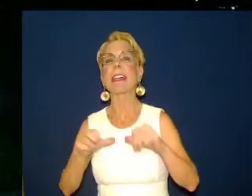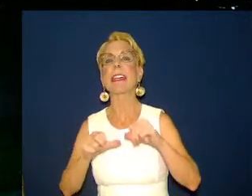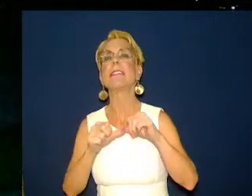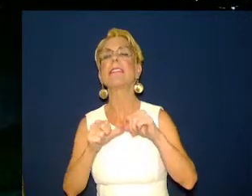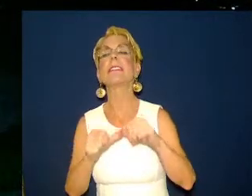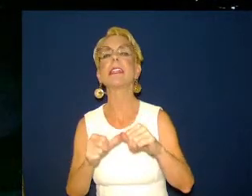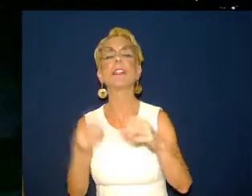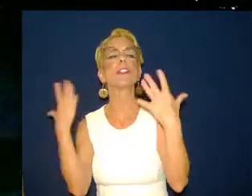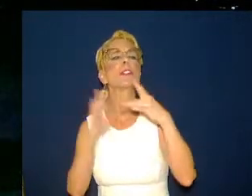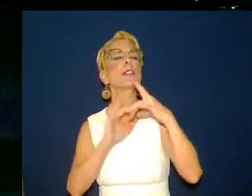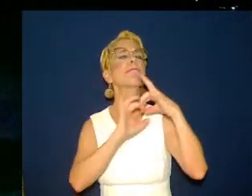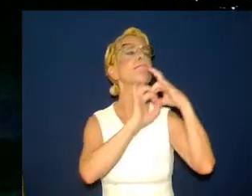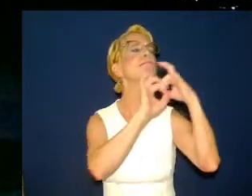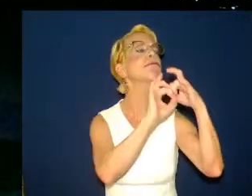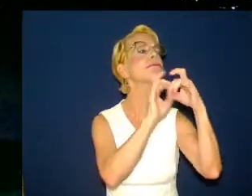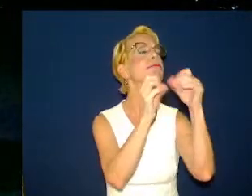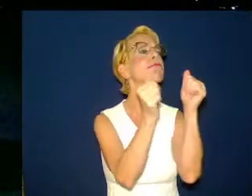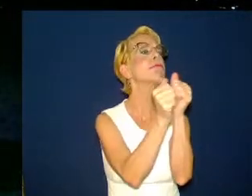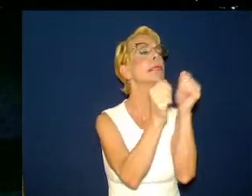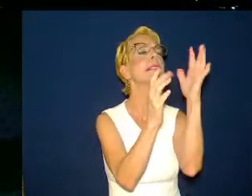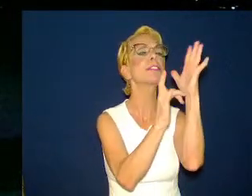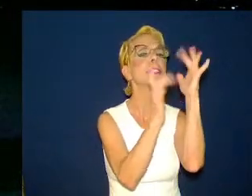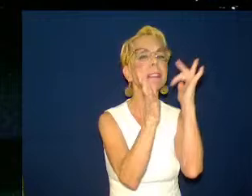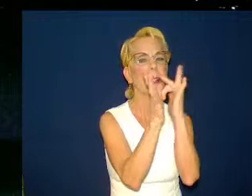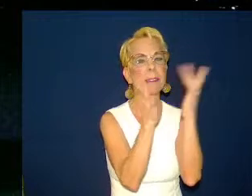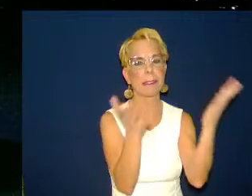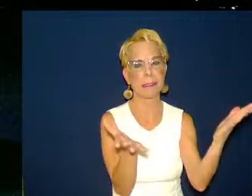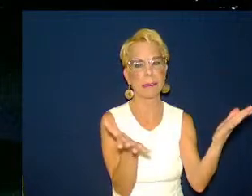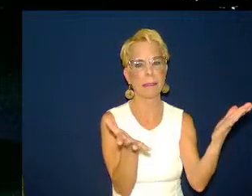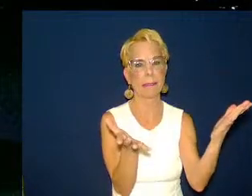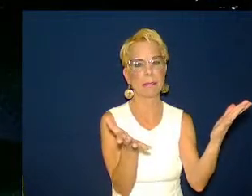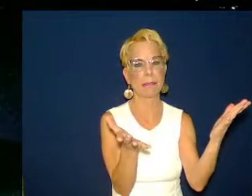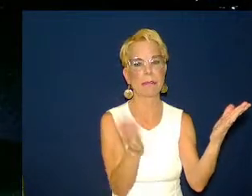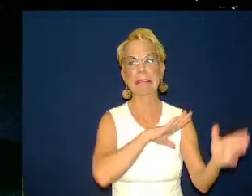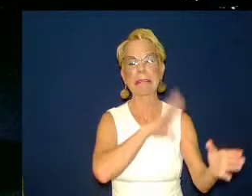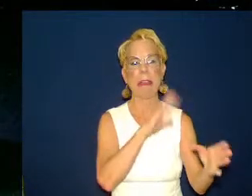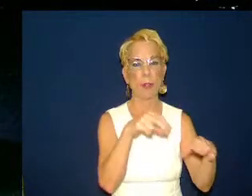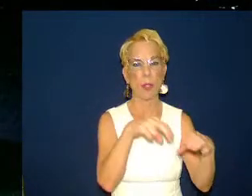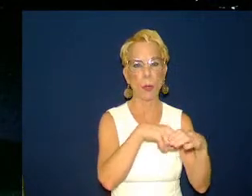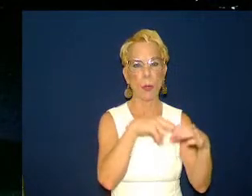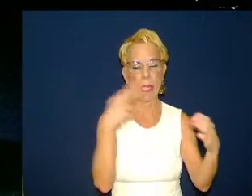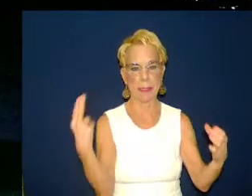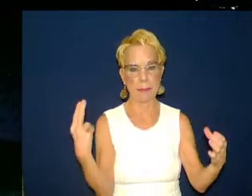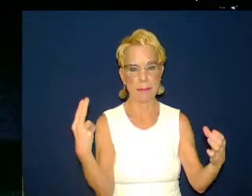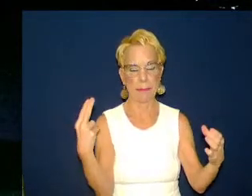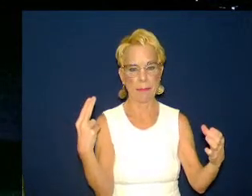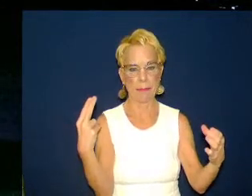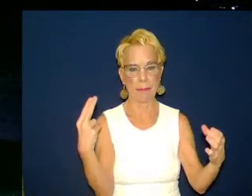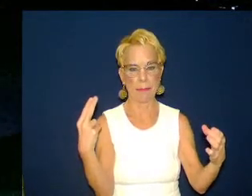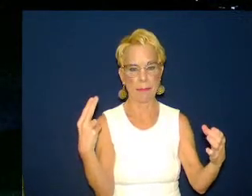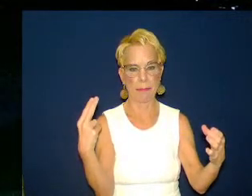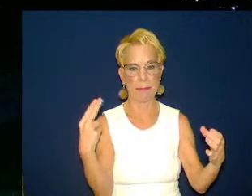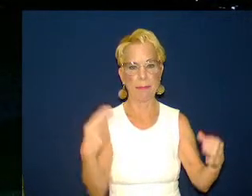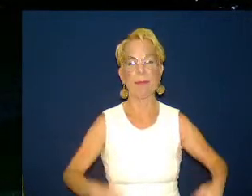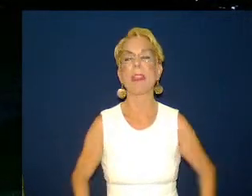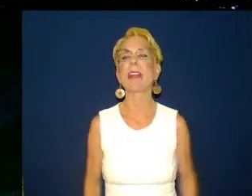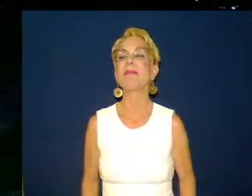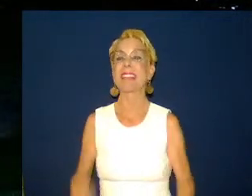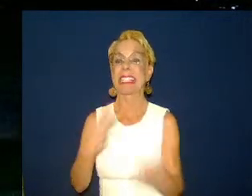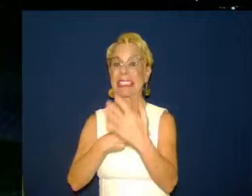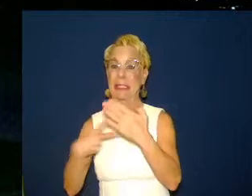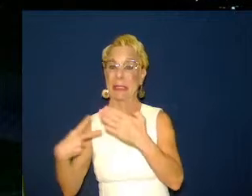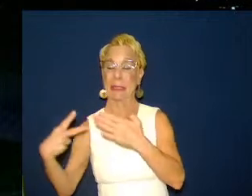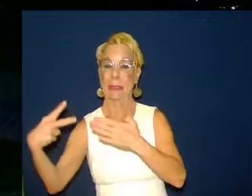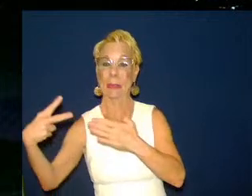Here's where I think we're living. In 2 weeks from today, we'll be doing the sermon, the church at Laodicea, which I believe that's